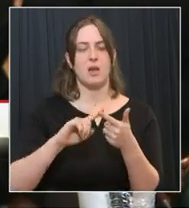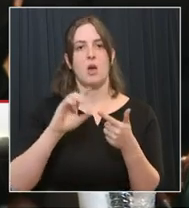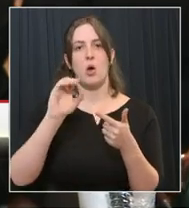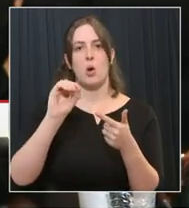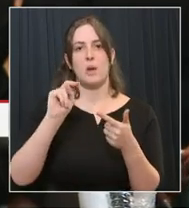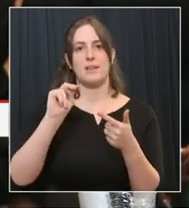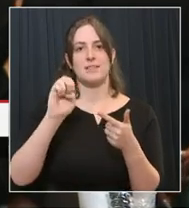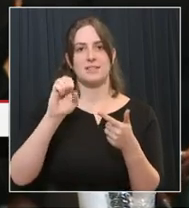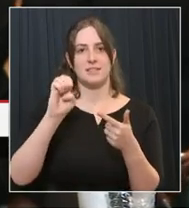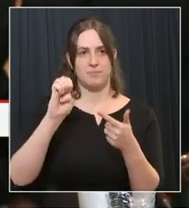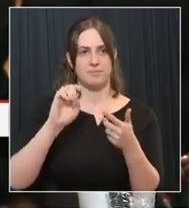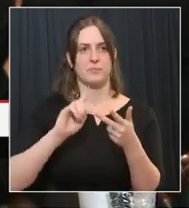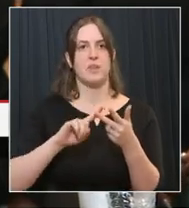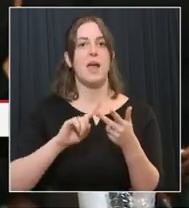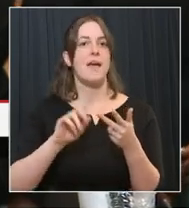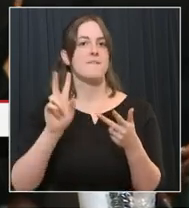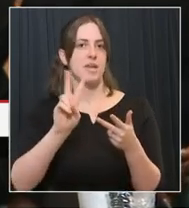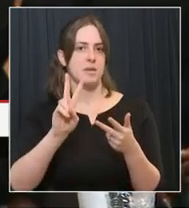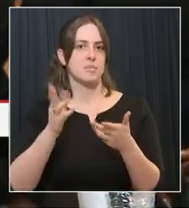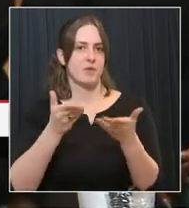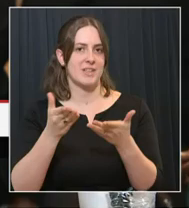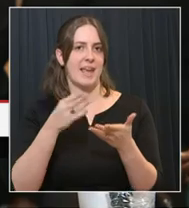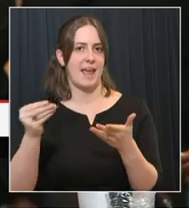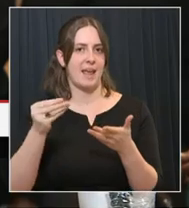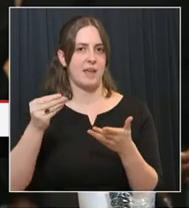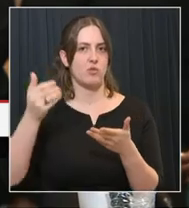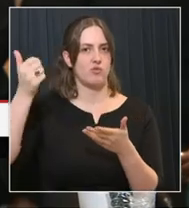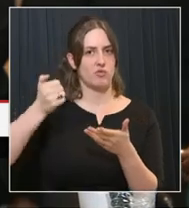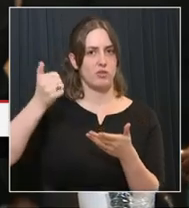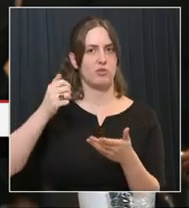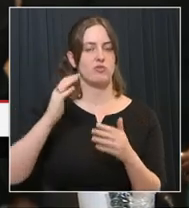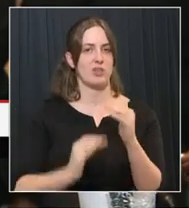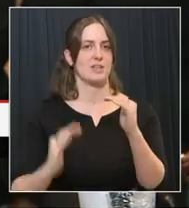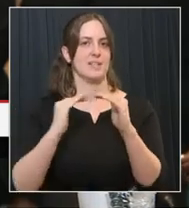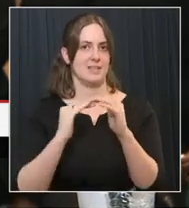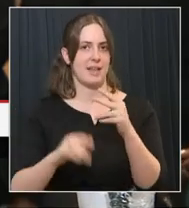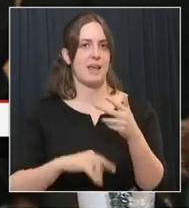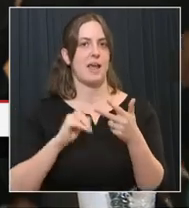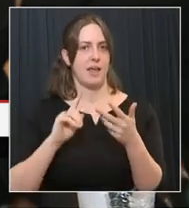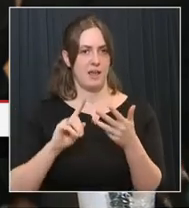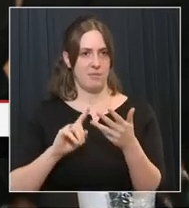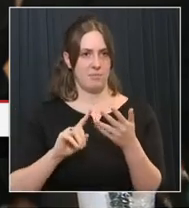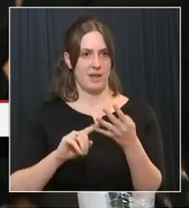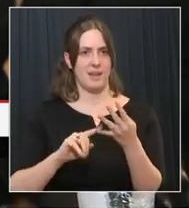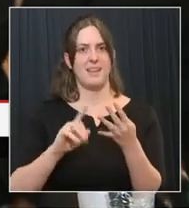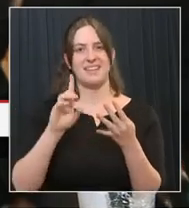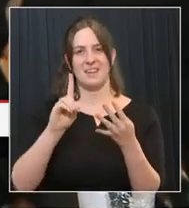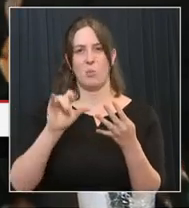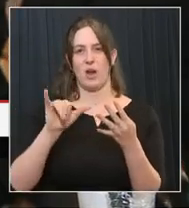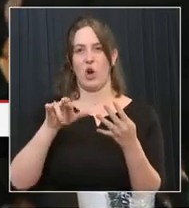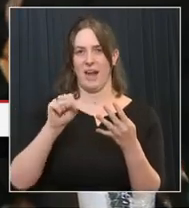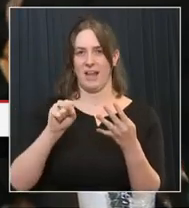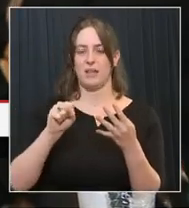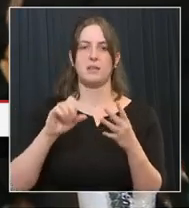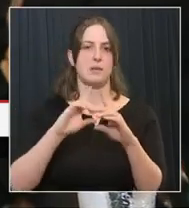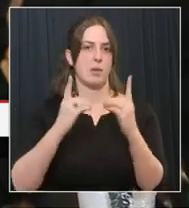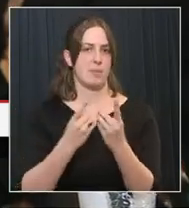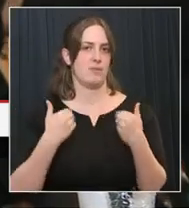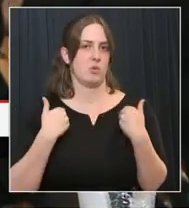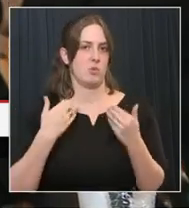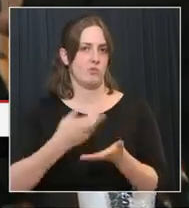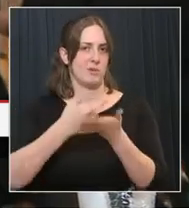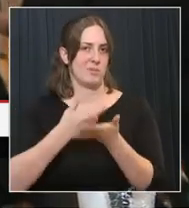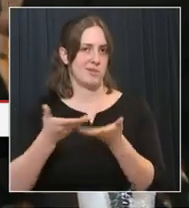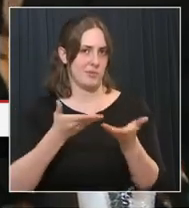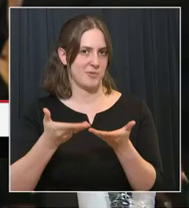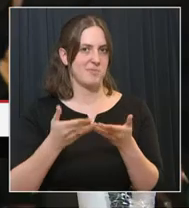and DYRS. There's going to have to be a discussion, and we left those intact except for the one that was not in the 26 budget to